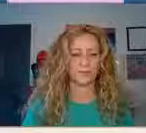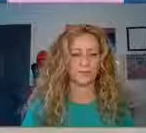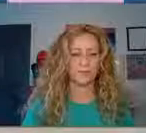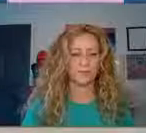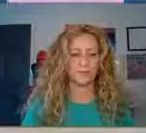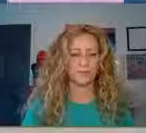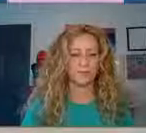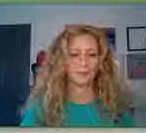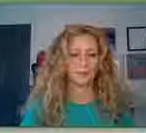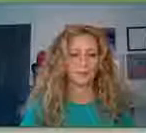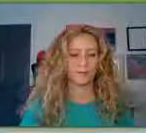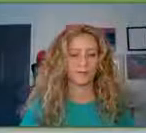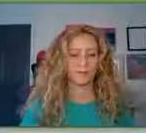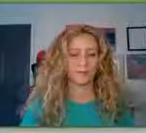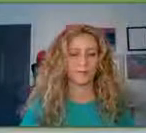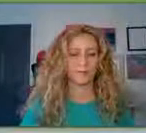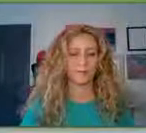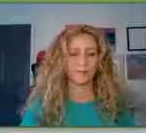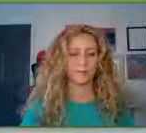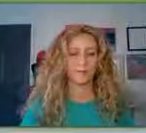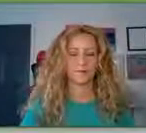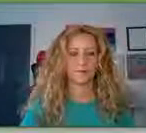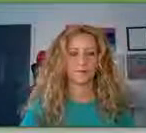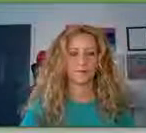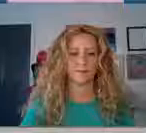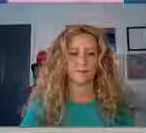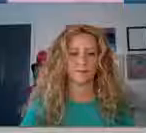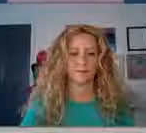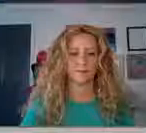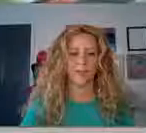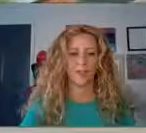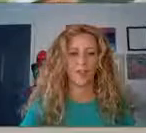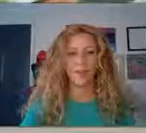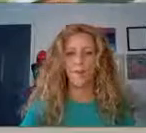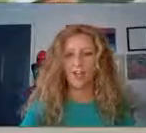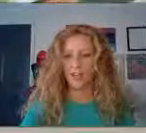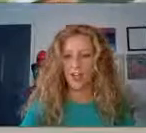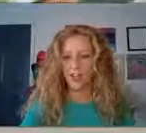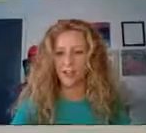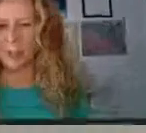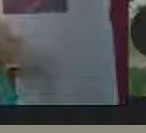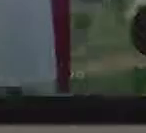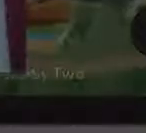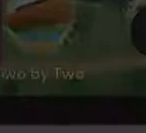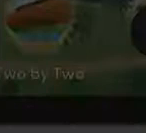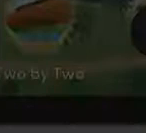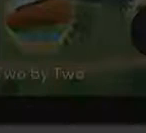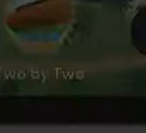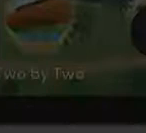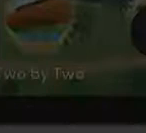sins. And Jesus came back to life 3 days later. Oh my gosh, you